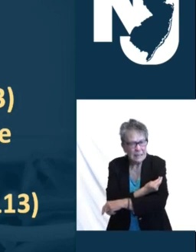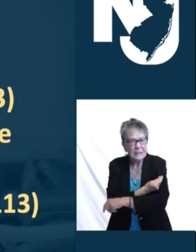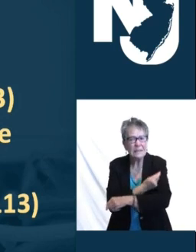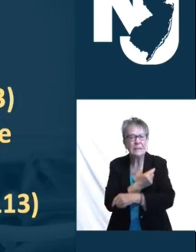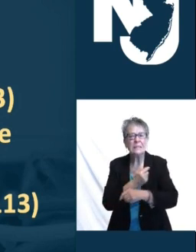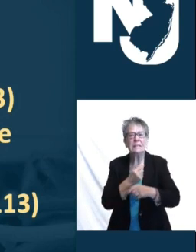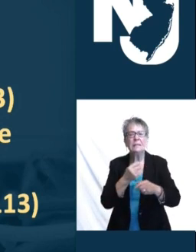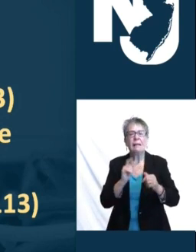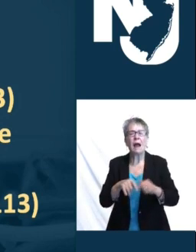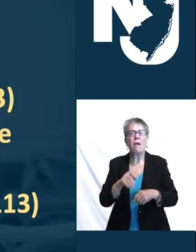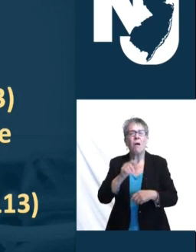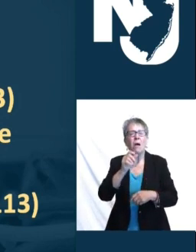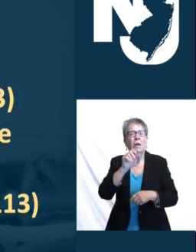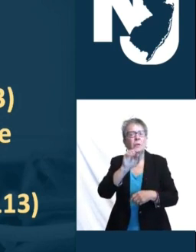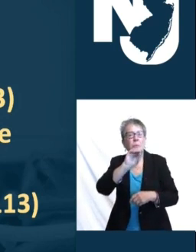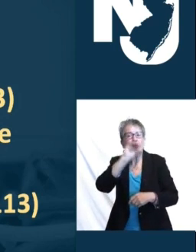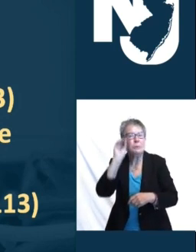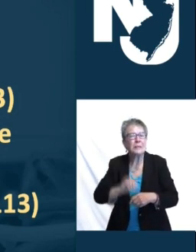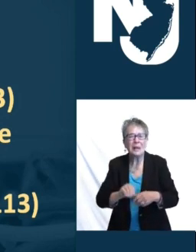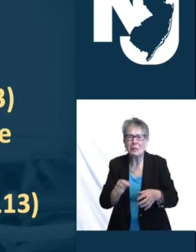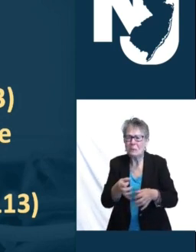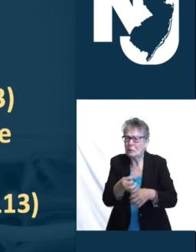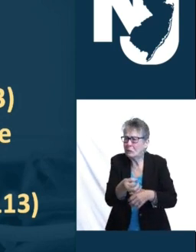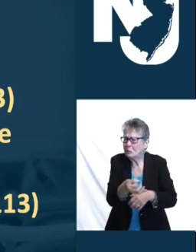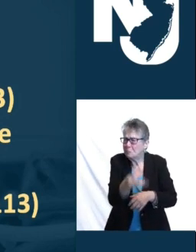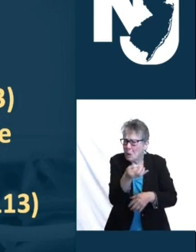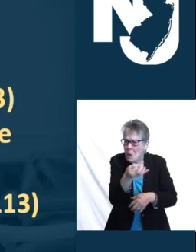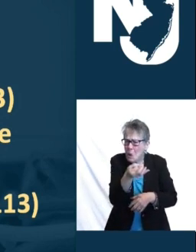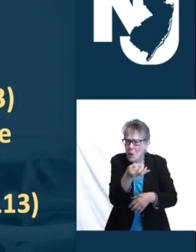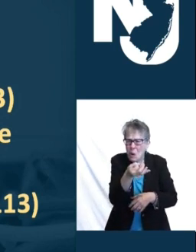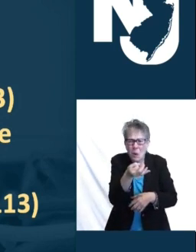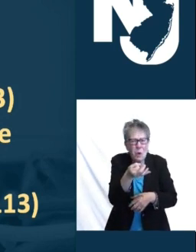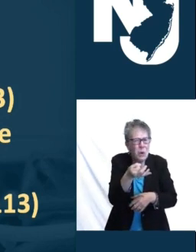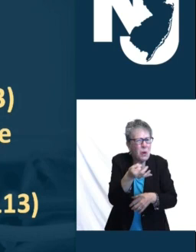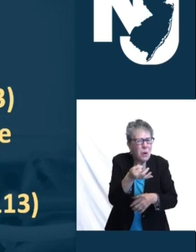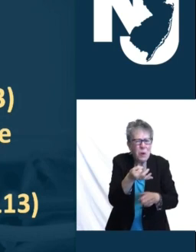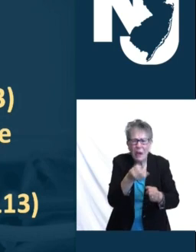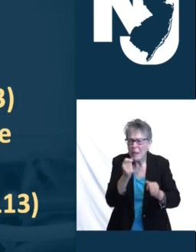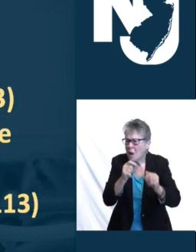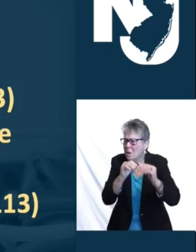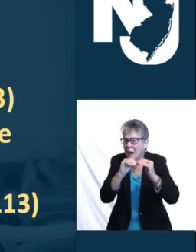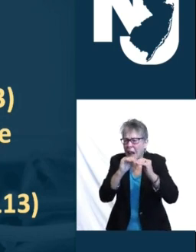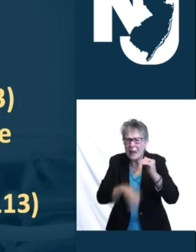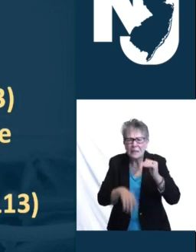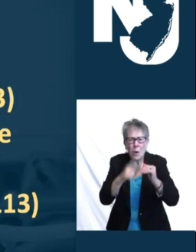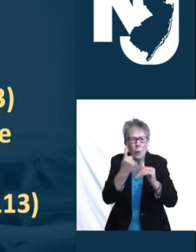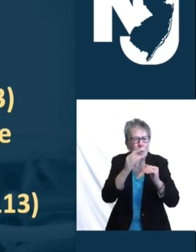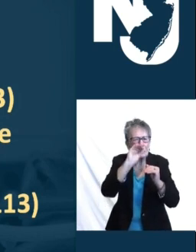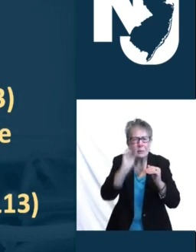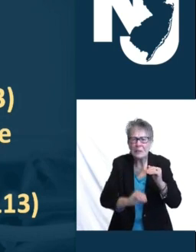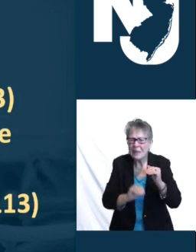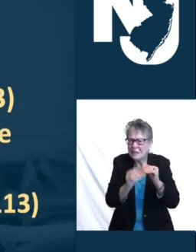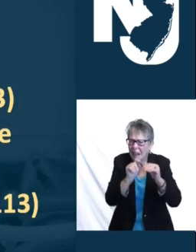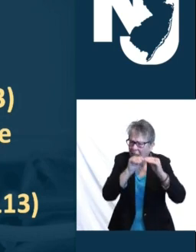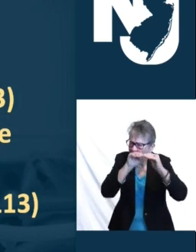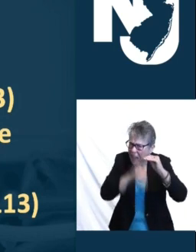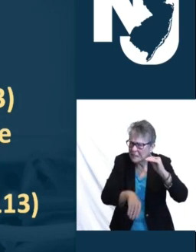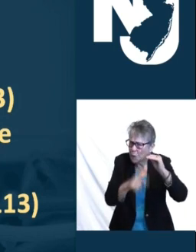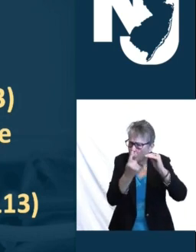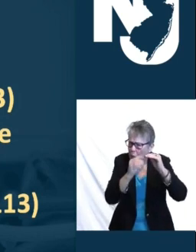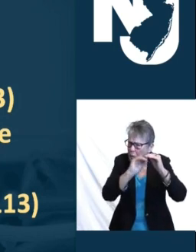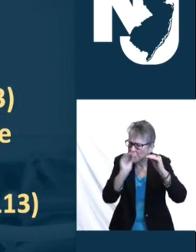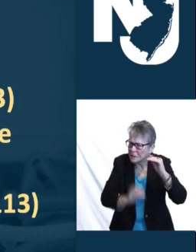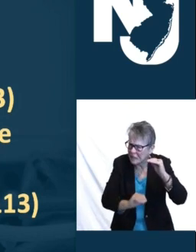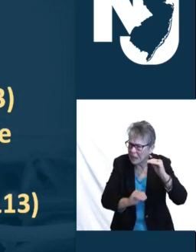of 744, that's a little over 1% of the total hospitalizations are from fully vaccinated individuals.